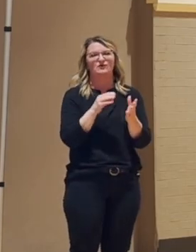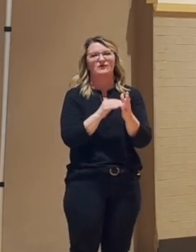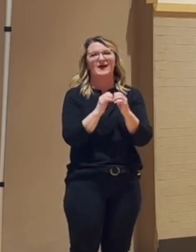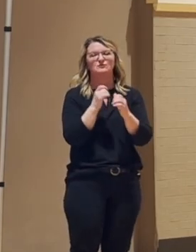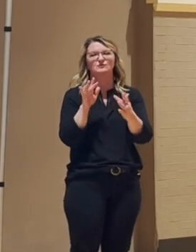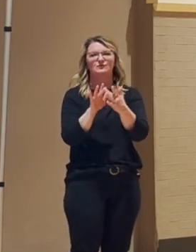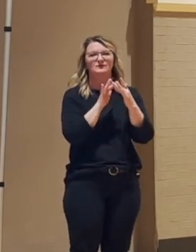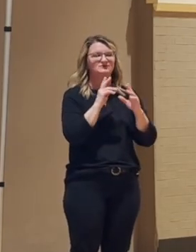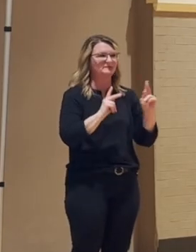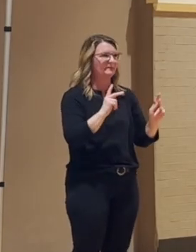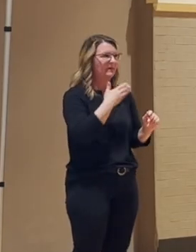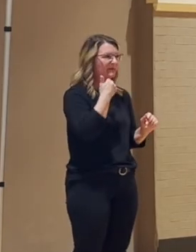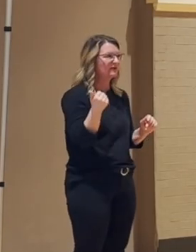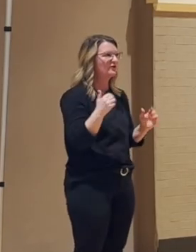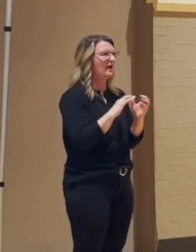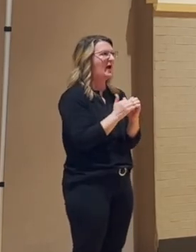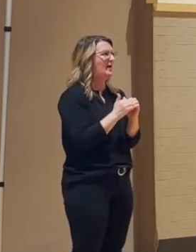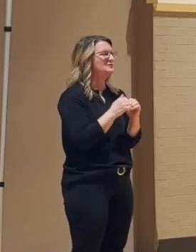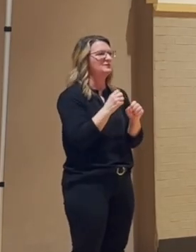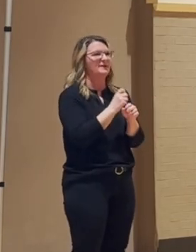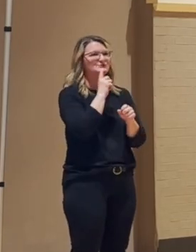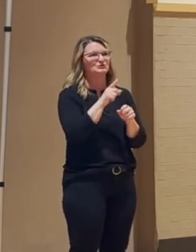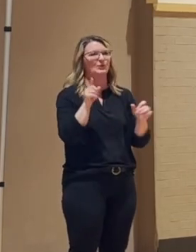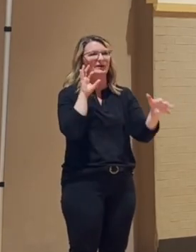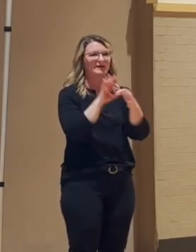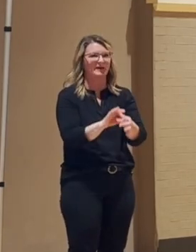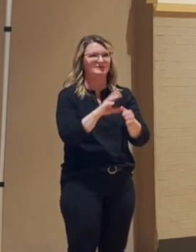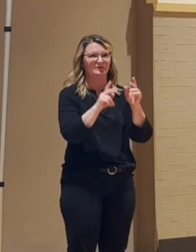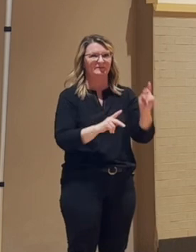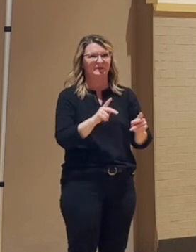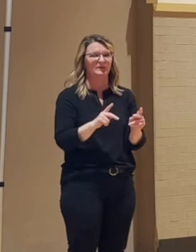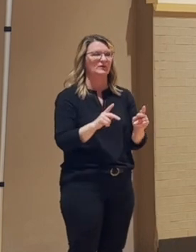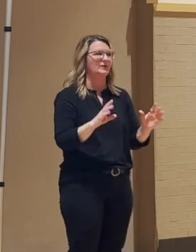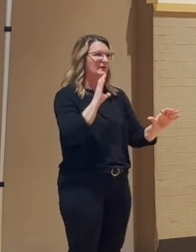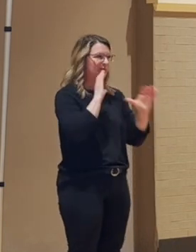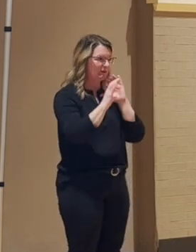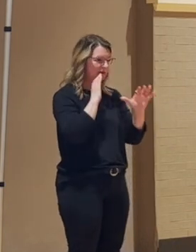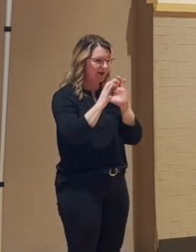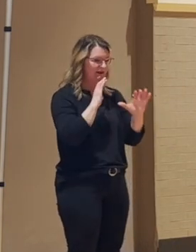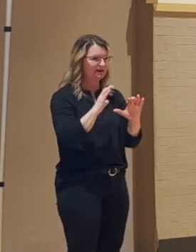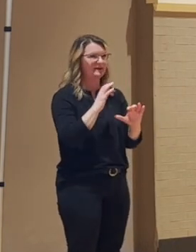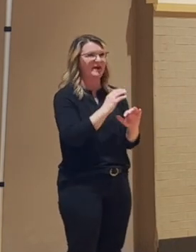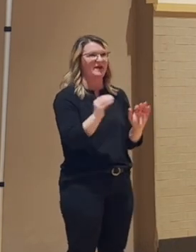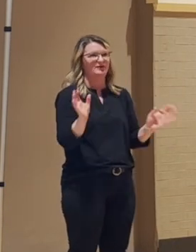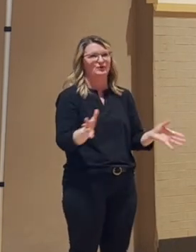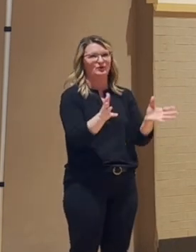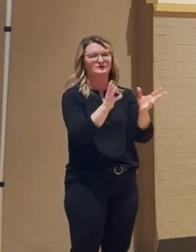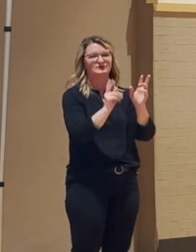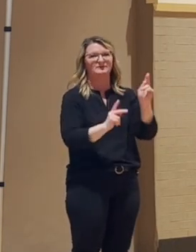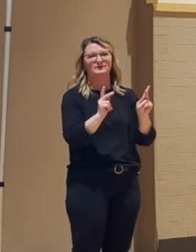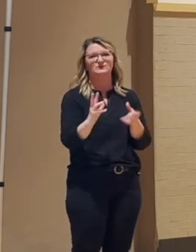better, how to ensure that we are connecting with people, communicating with people, and encouraging people